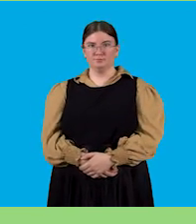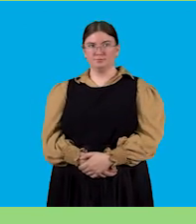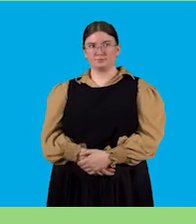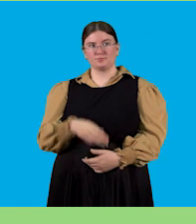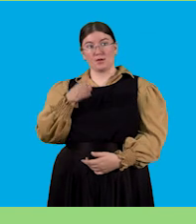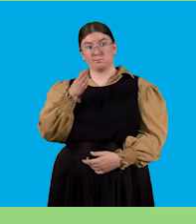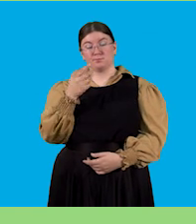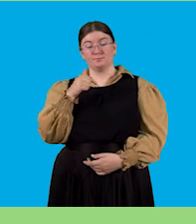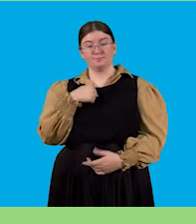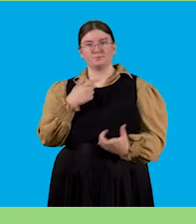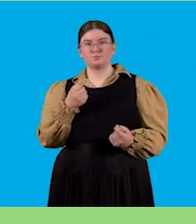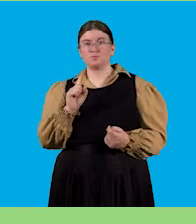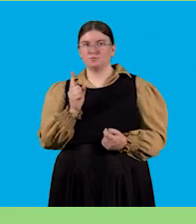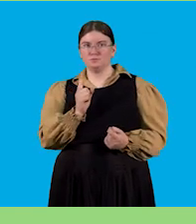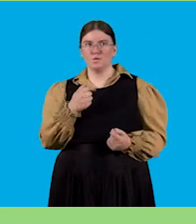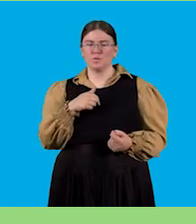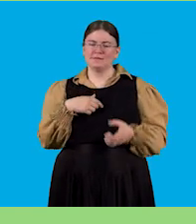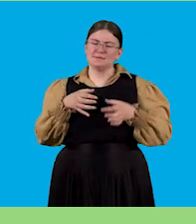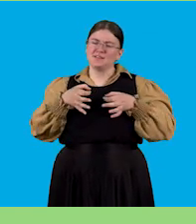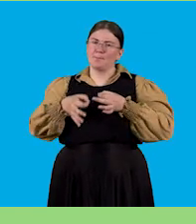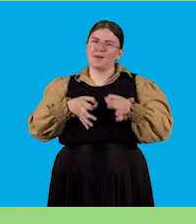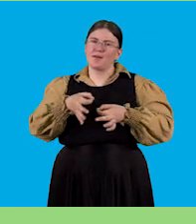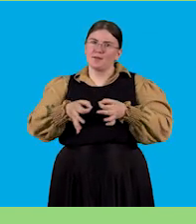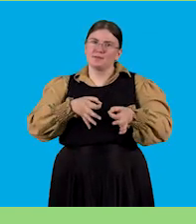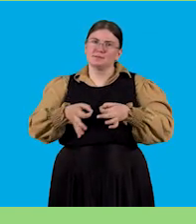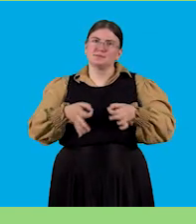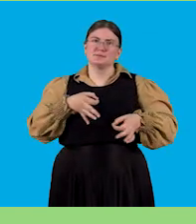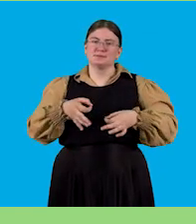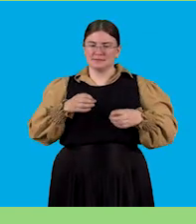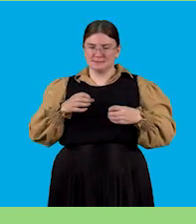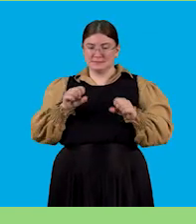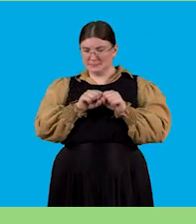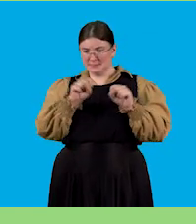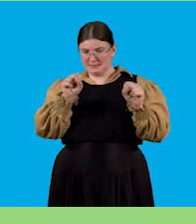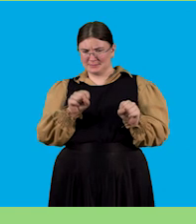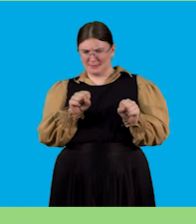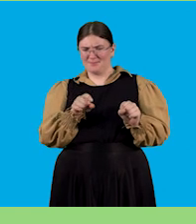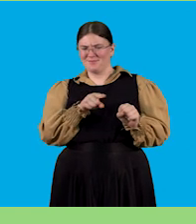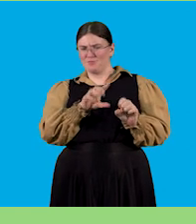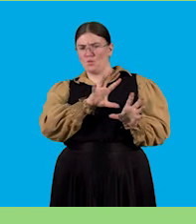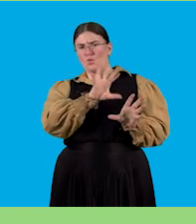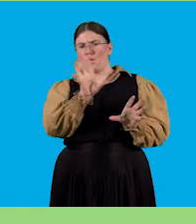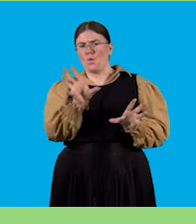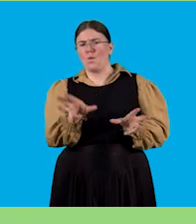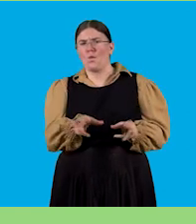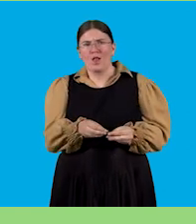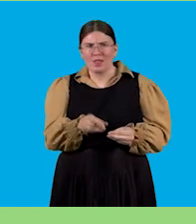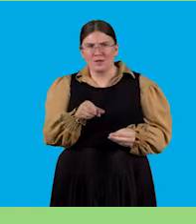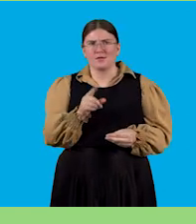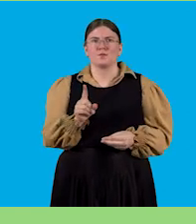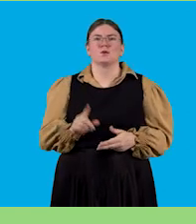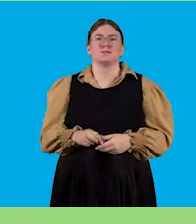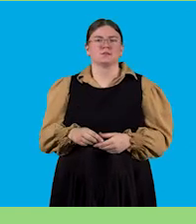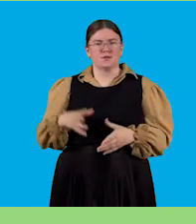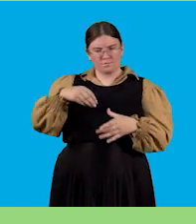Here, we are basically providing a description of the system as a whole. We are looking at what it consists